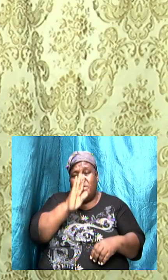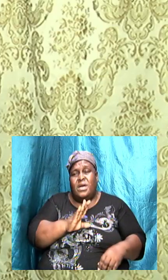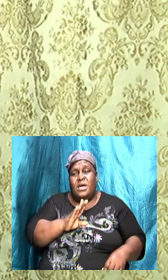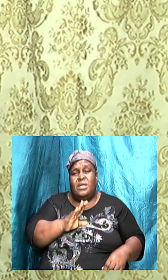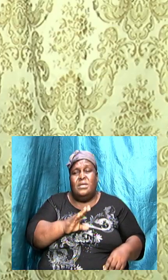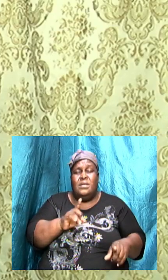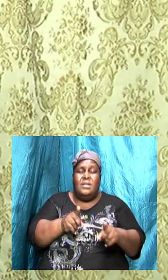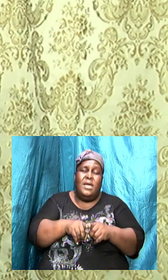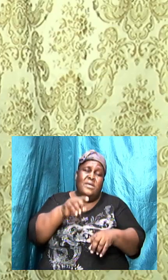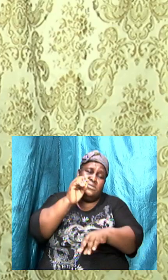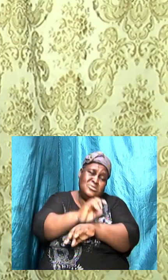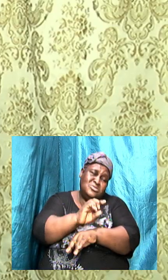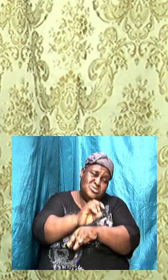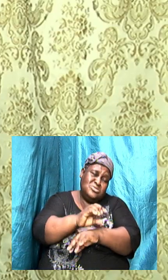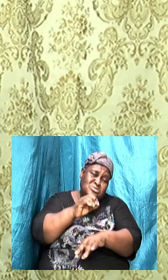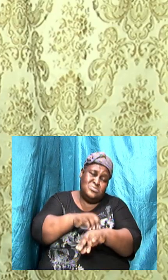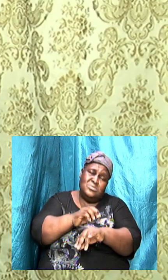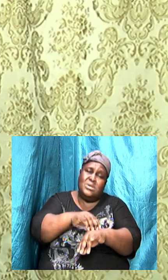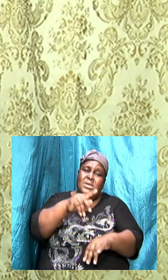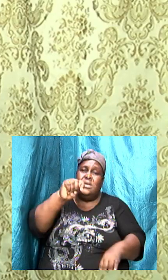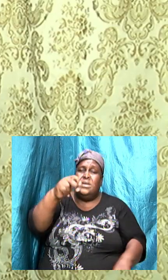at Thyatira,